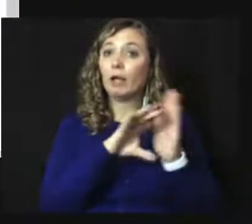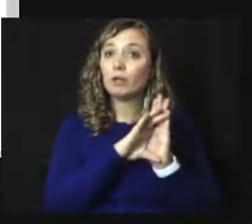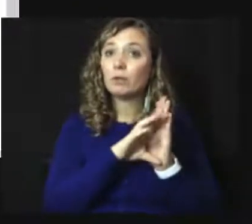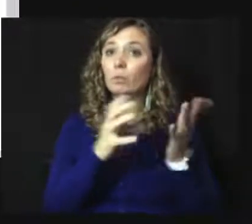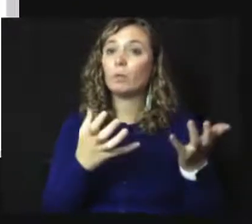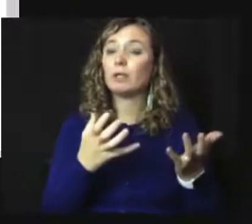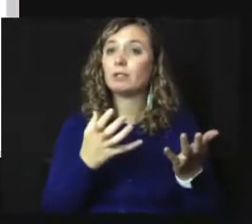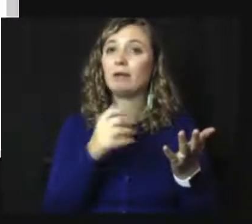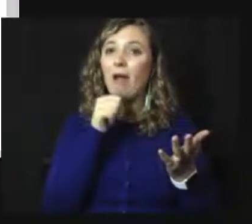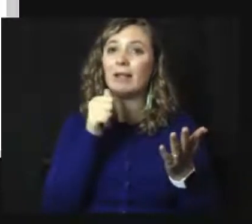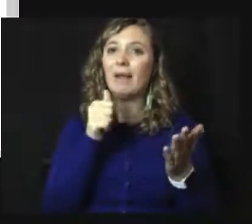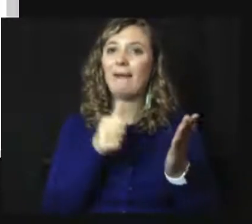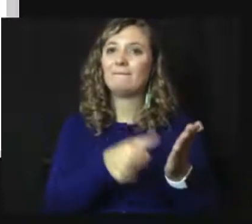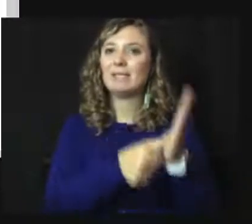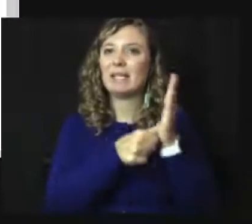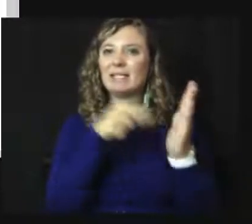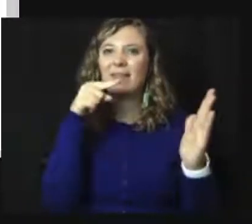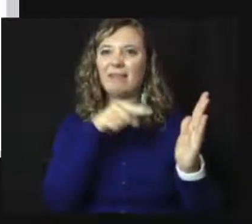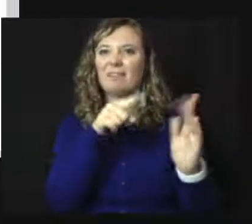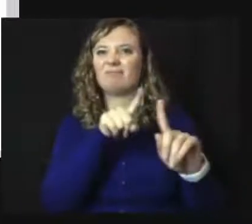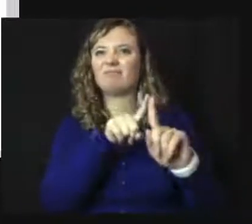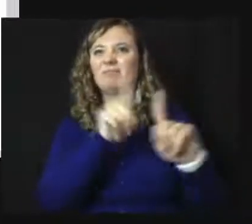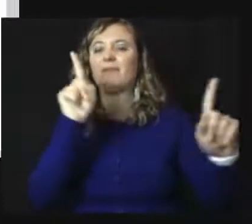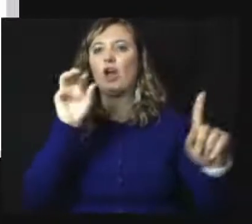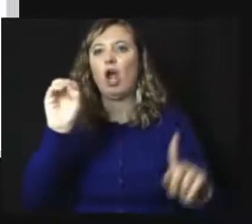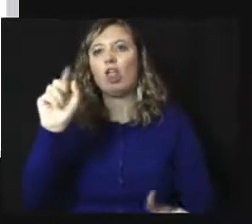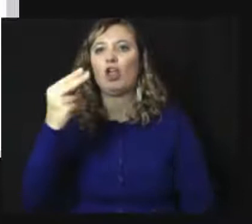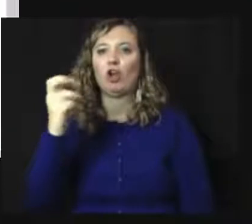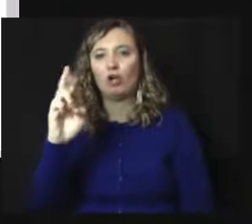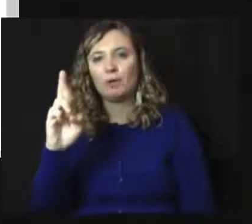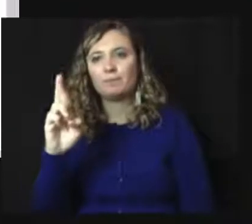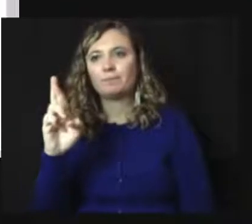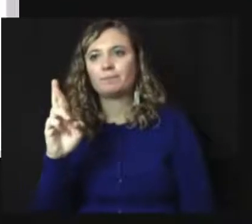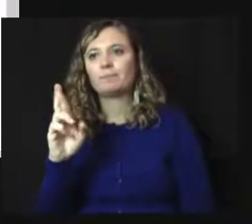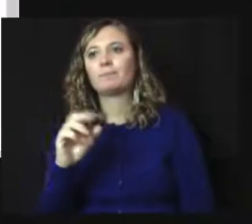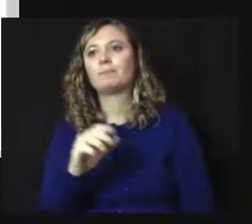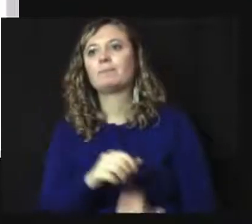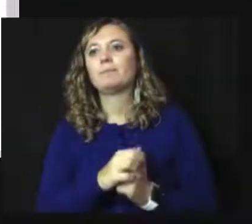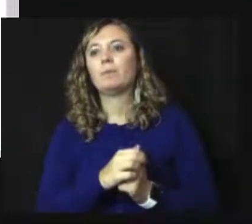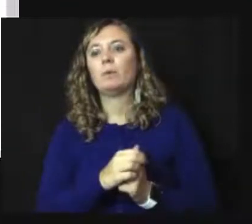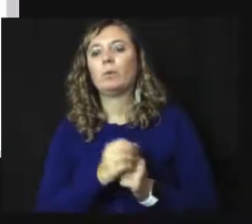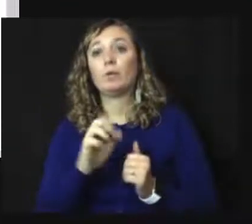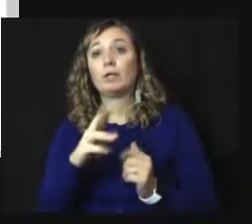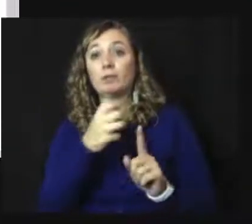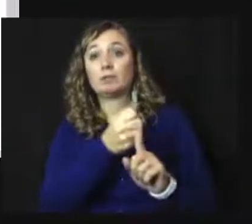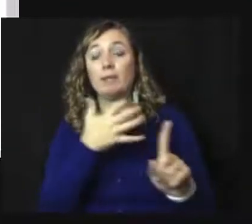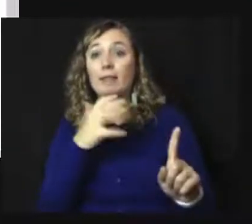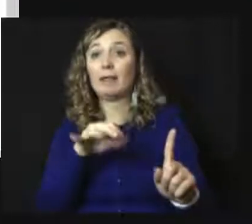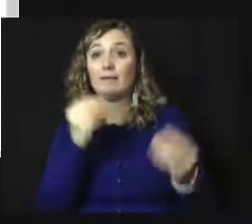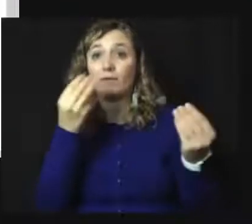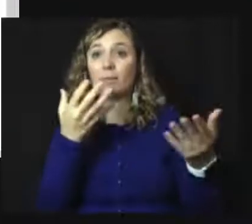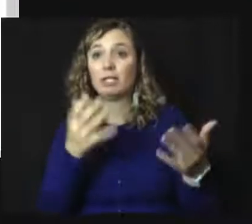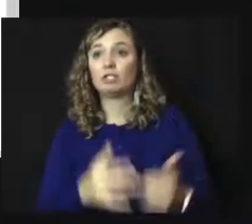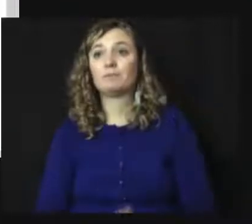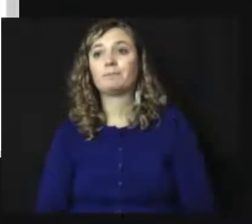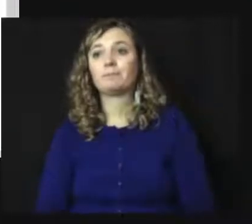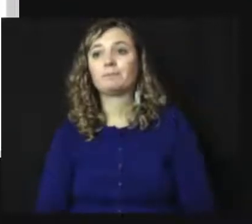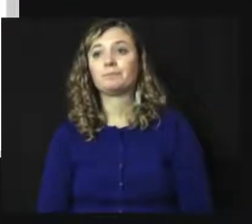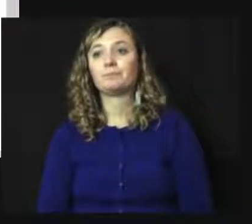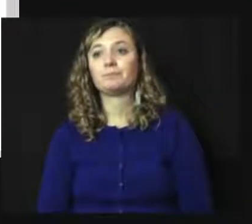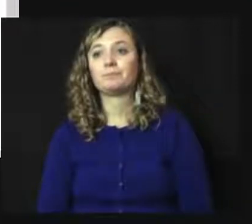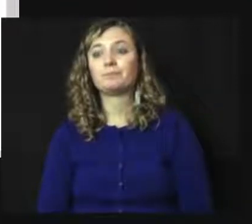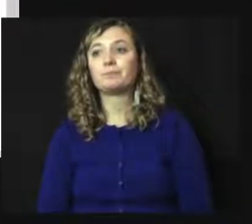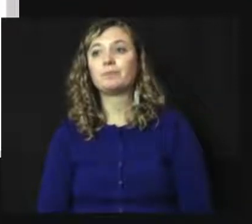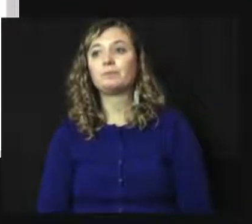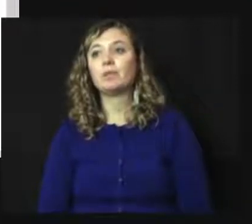or present in conjunction with further information. Helpful categorizations, on the other hand,